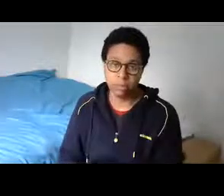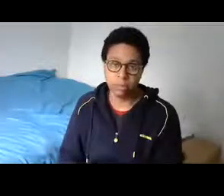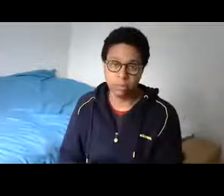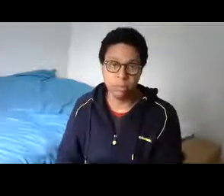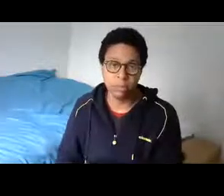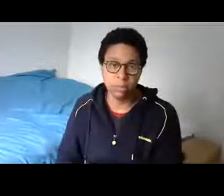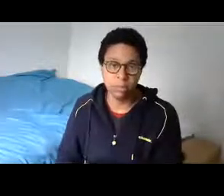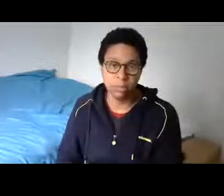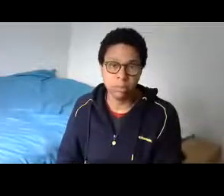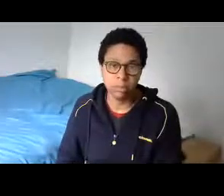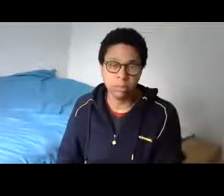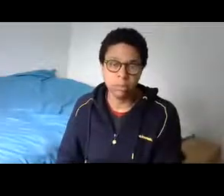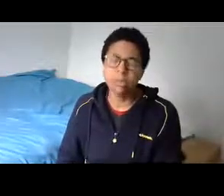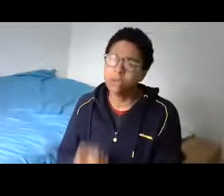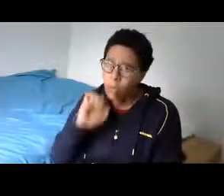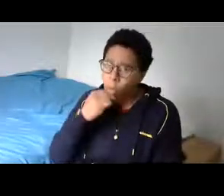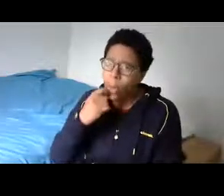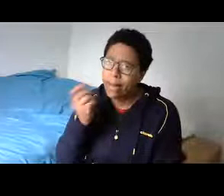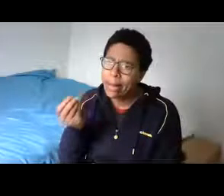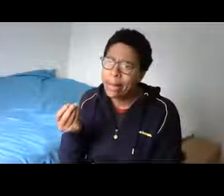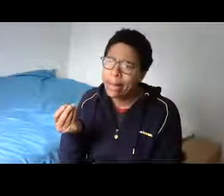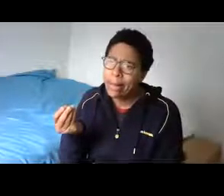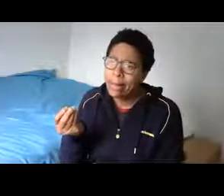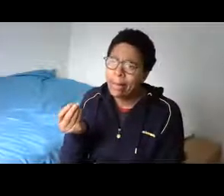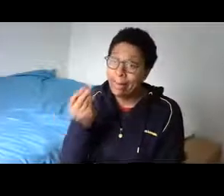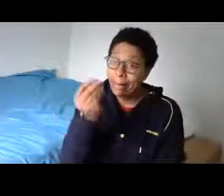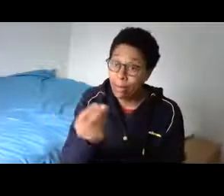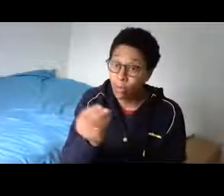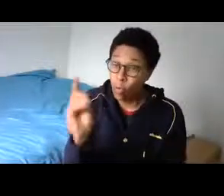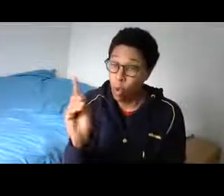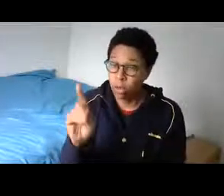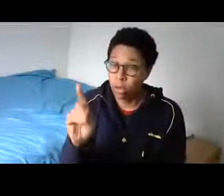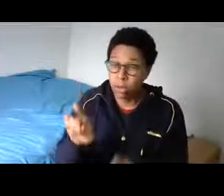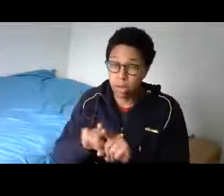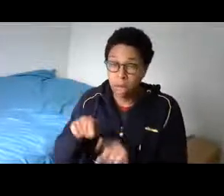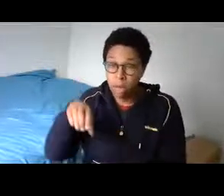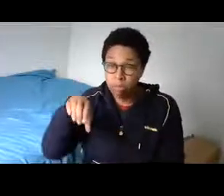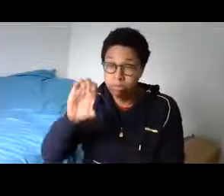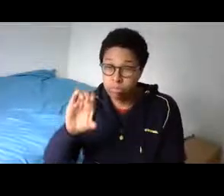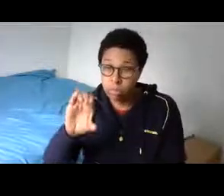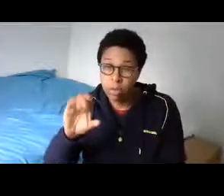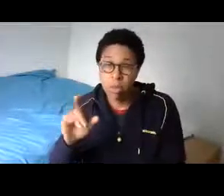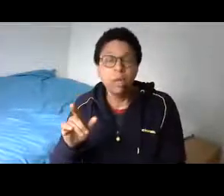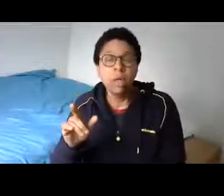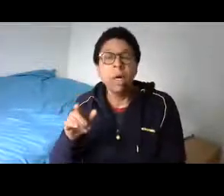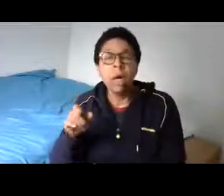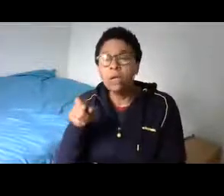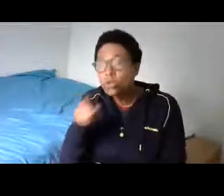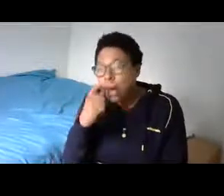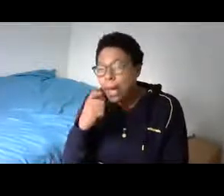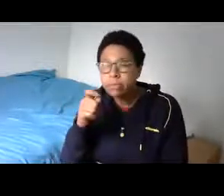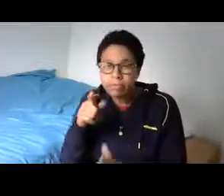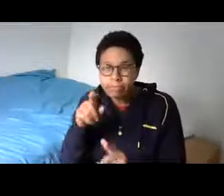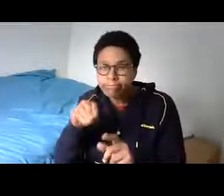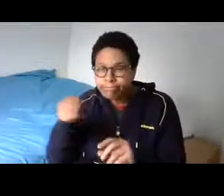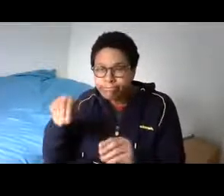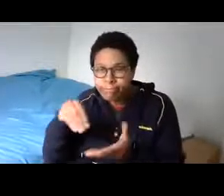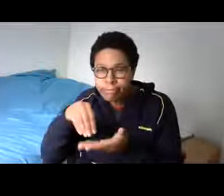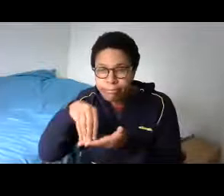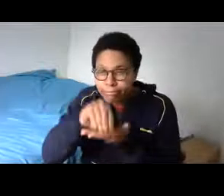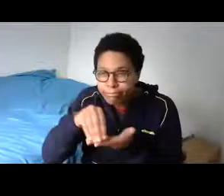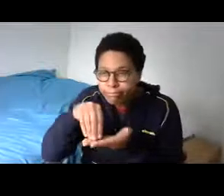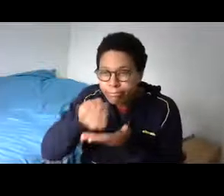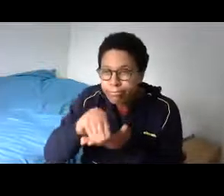would look like a credit card, but it will be linked to online system, and you'd have to make payments